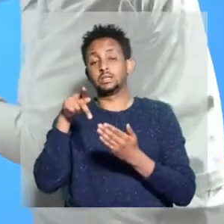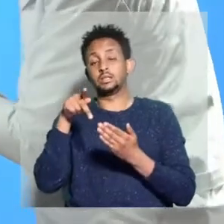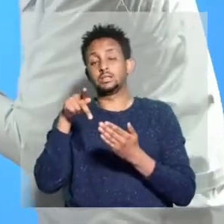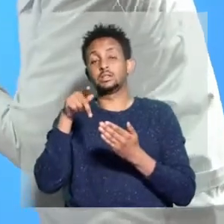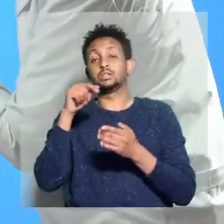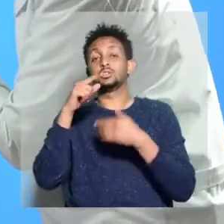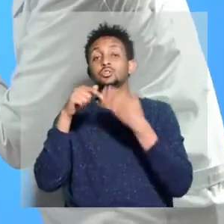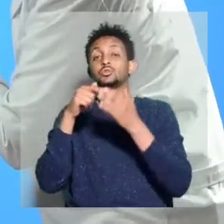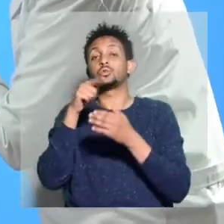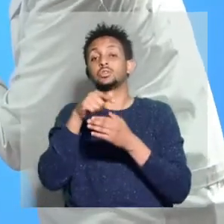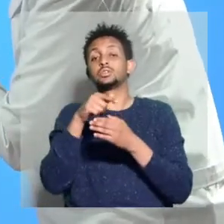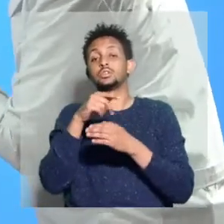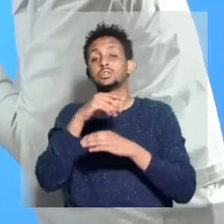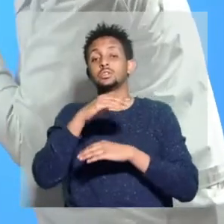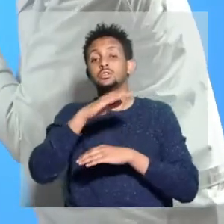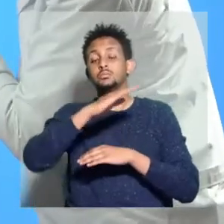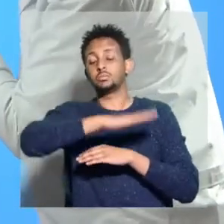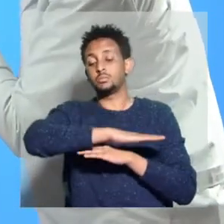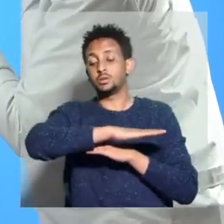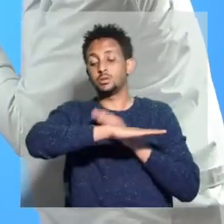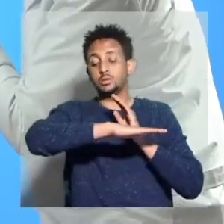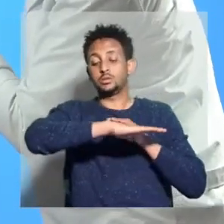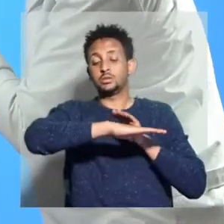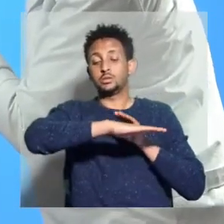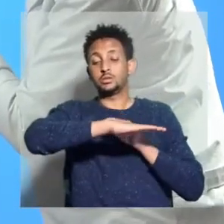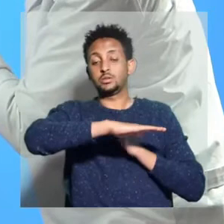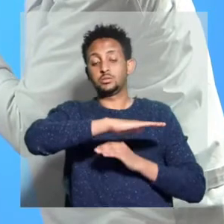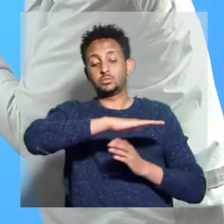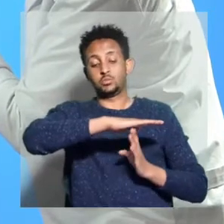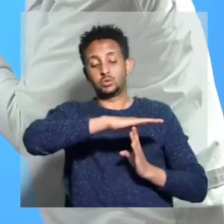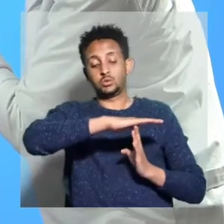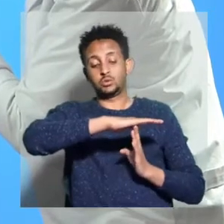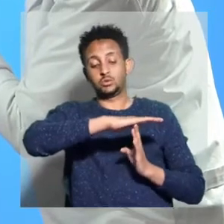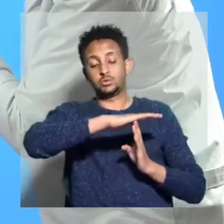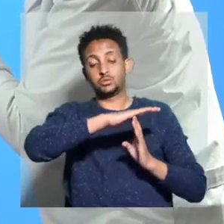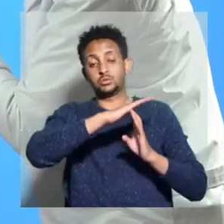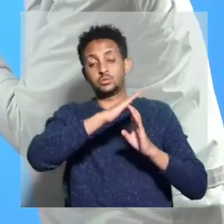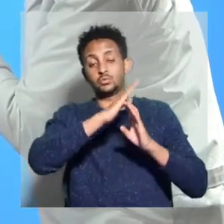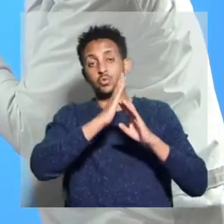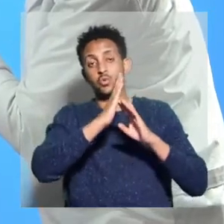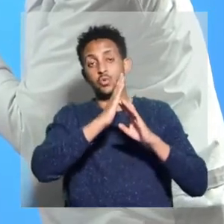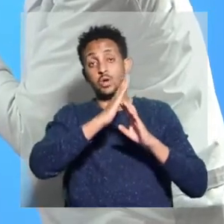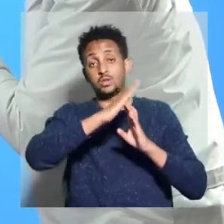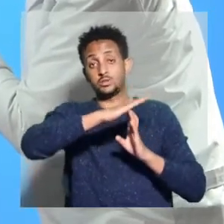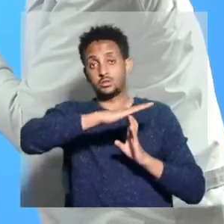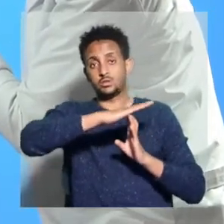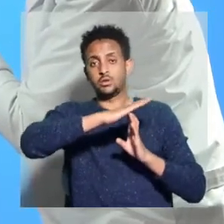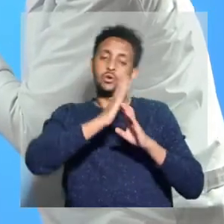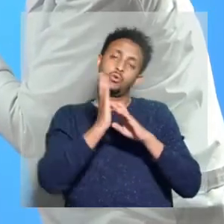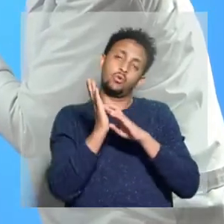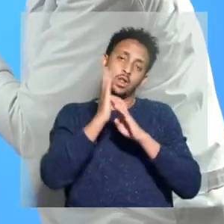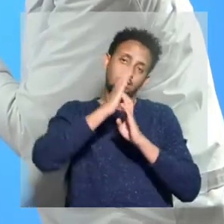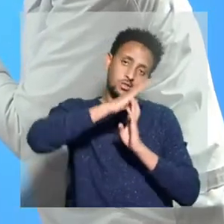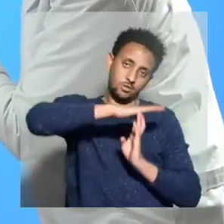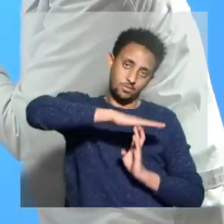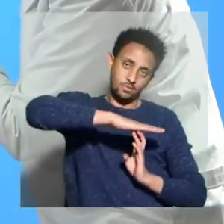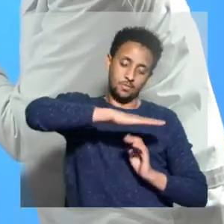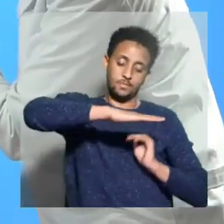point. Therefore, this is the hinge point. I should have to take from this point what are the forces acting clockwise and